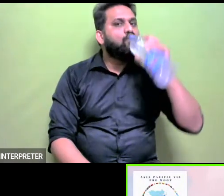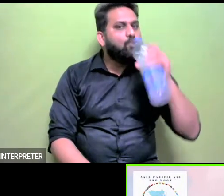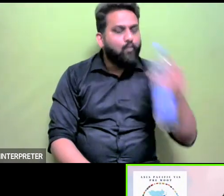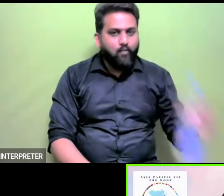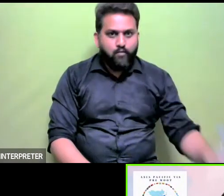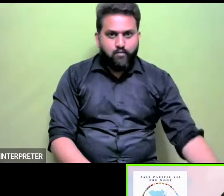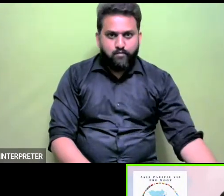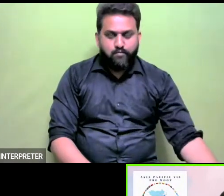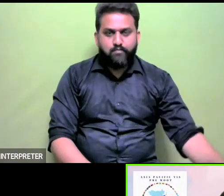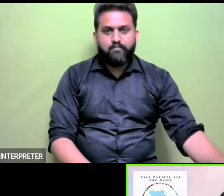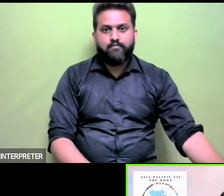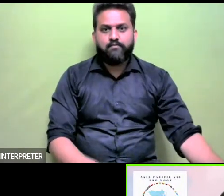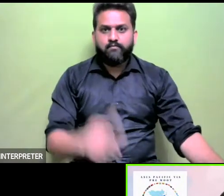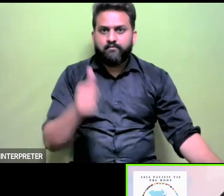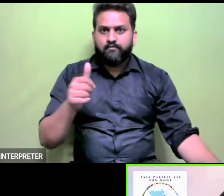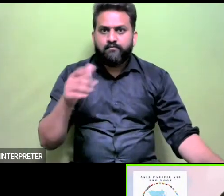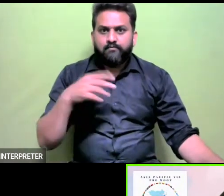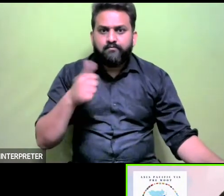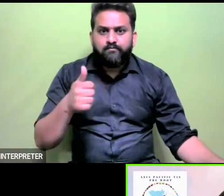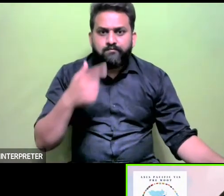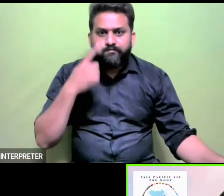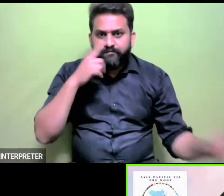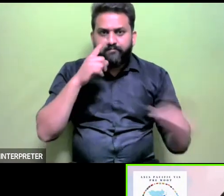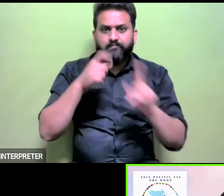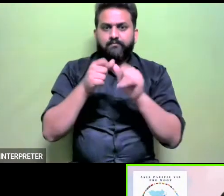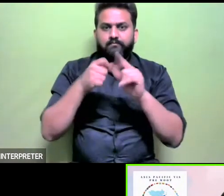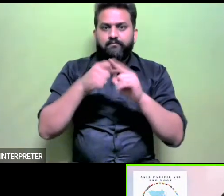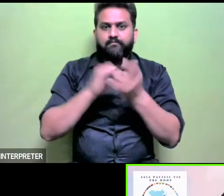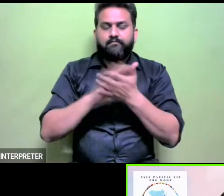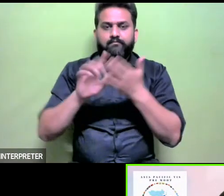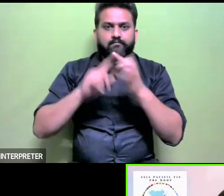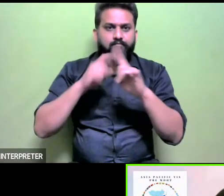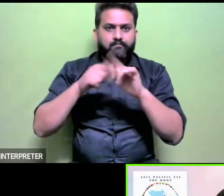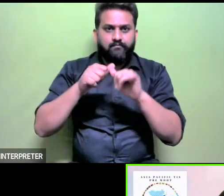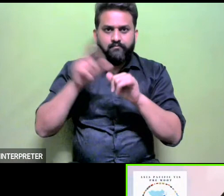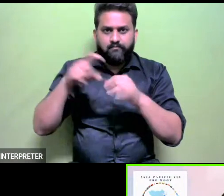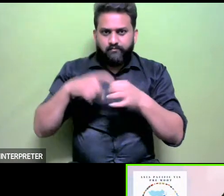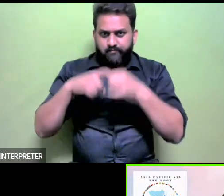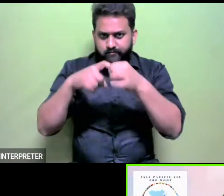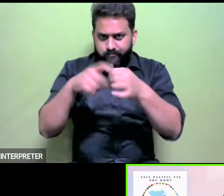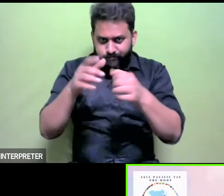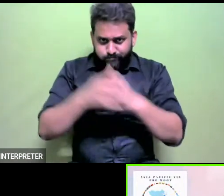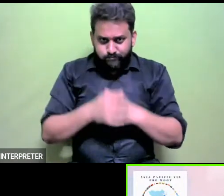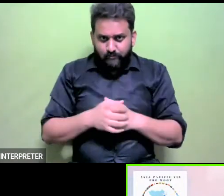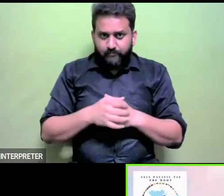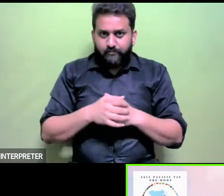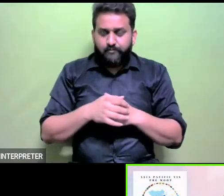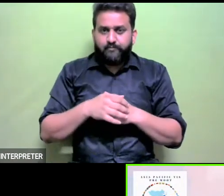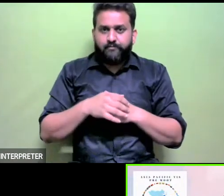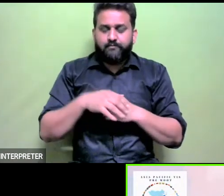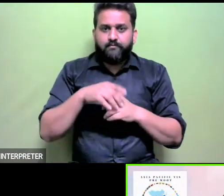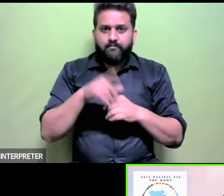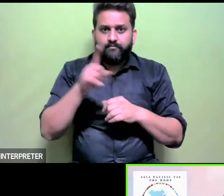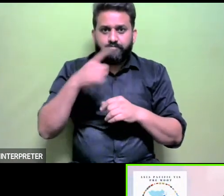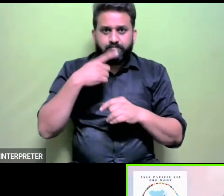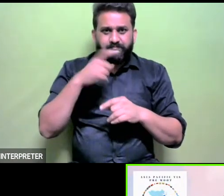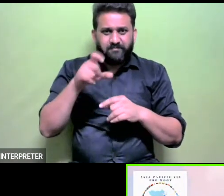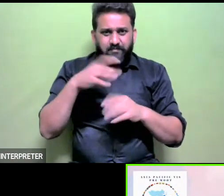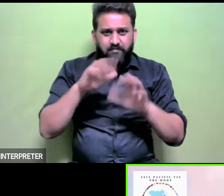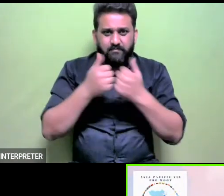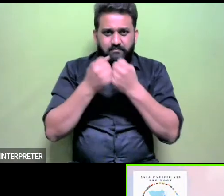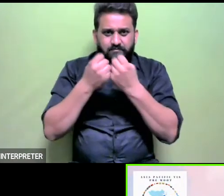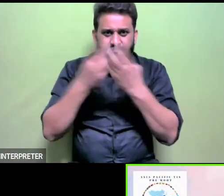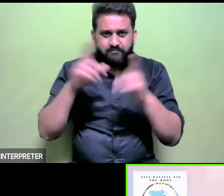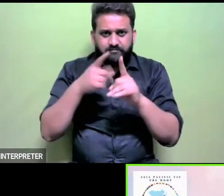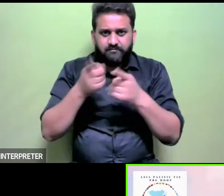Right, sir. I have a question from Akshita Rohtagi. Akshita says, does voice modulation hold as much weight as the merit in